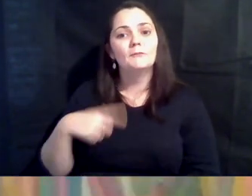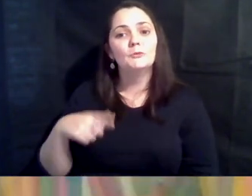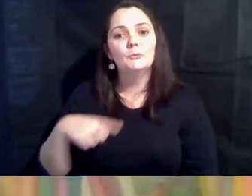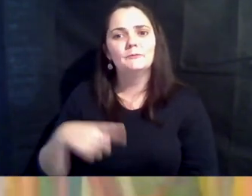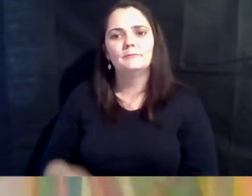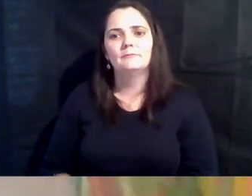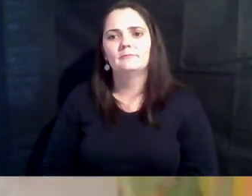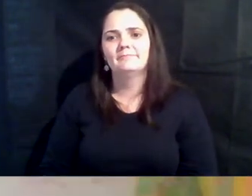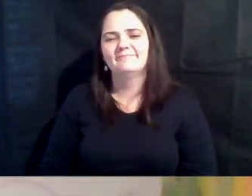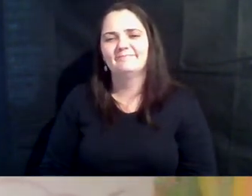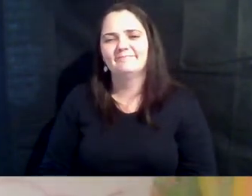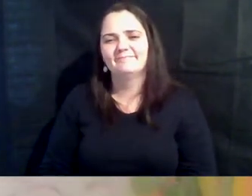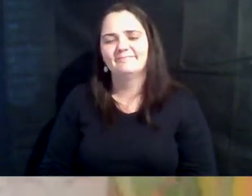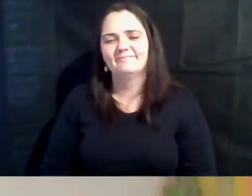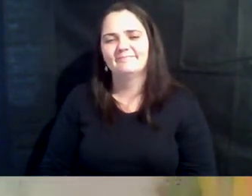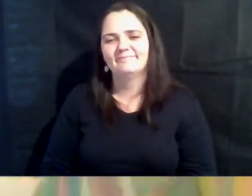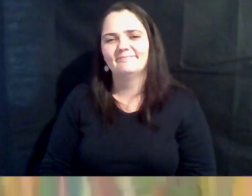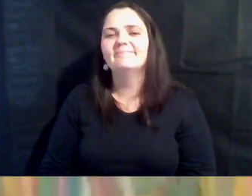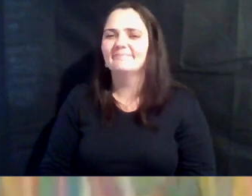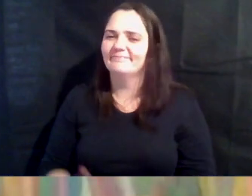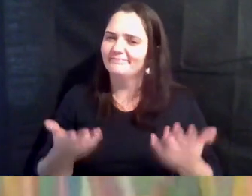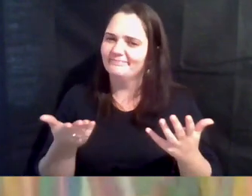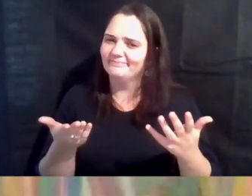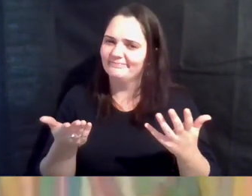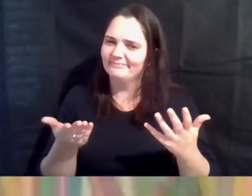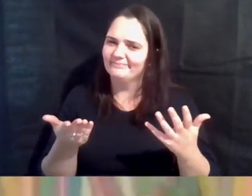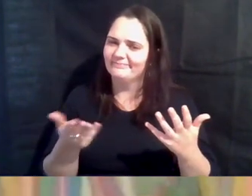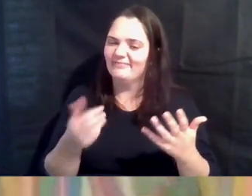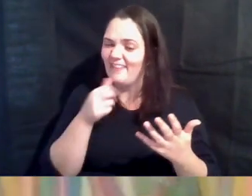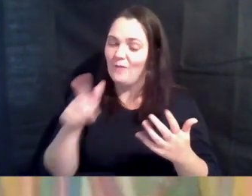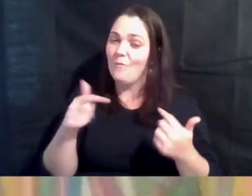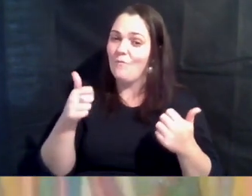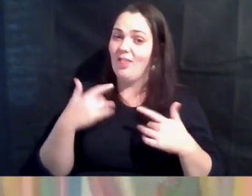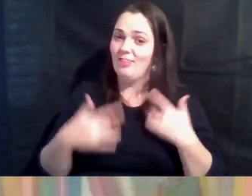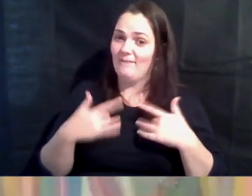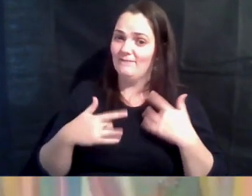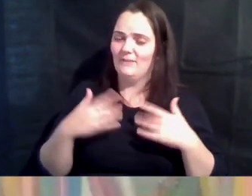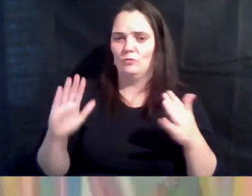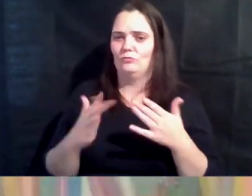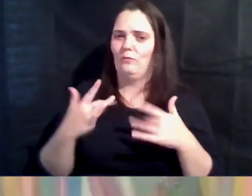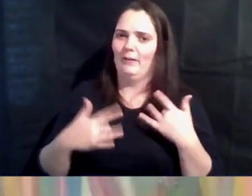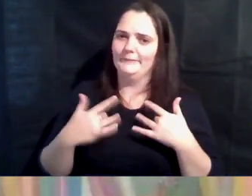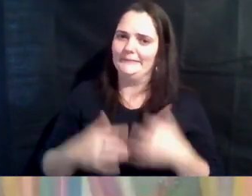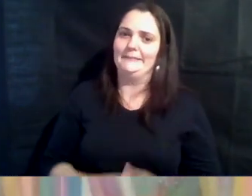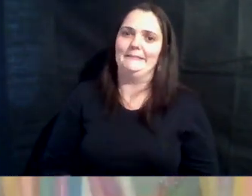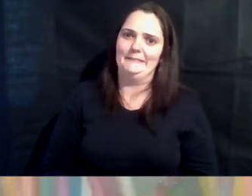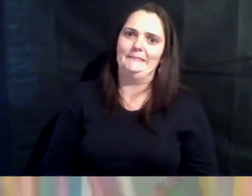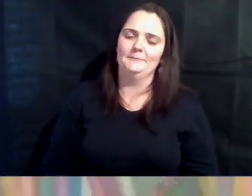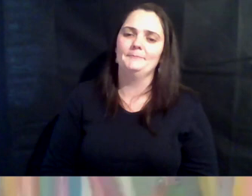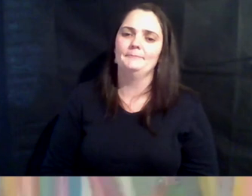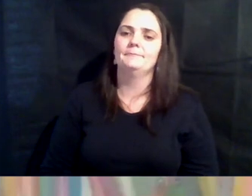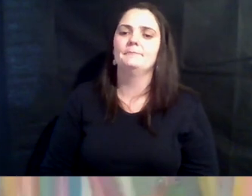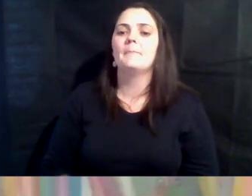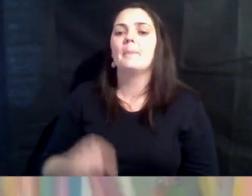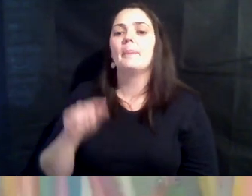There we go. RIP fiddle leaf fig. It was good while it lasted. Cool. I think this page would also